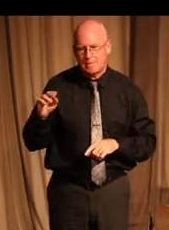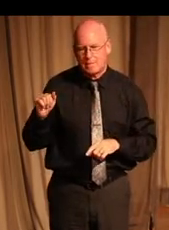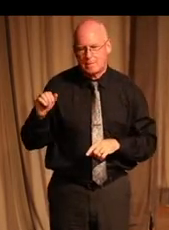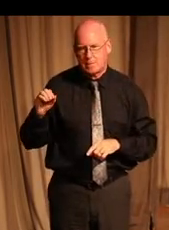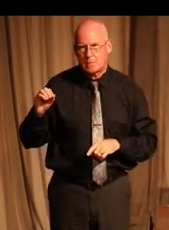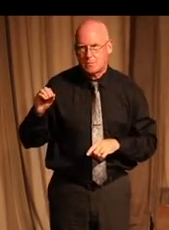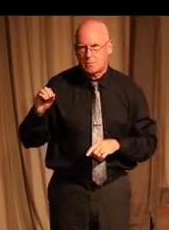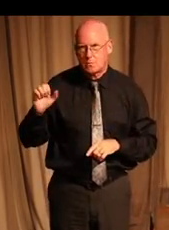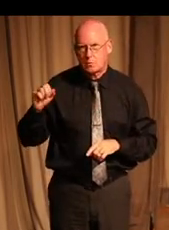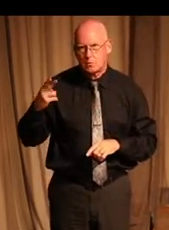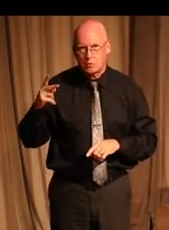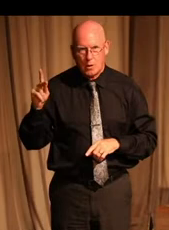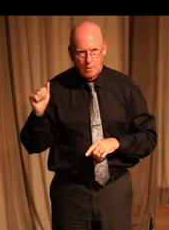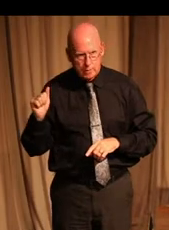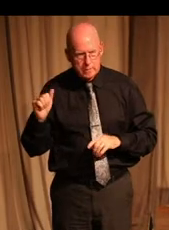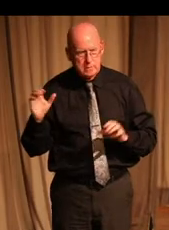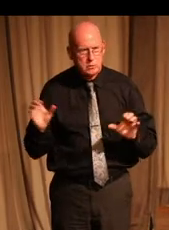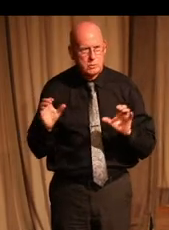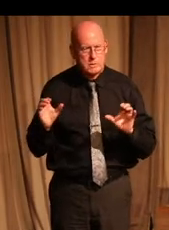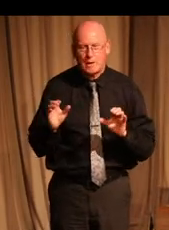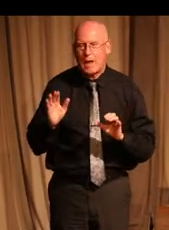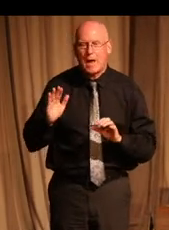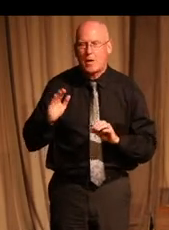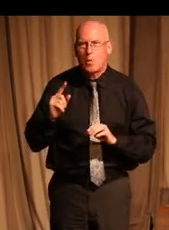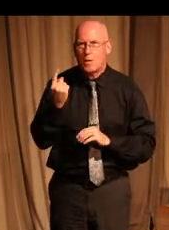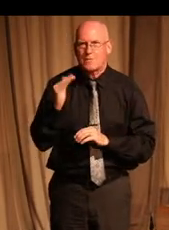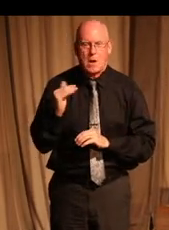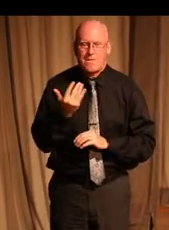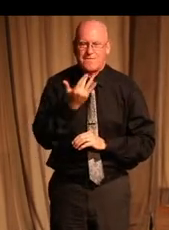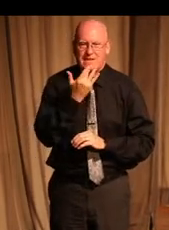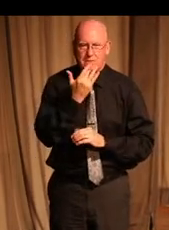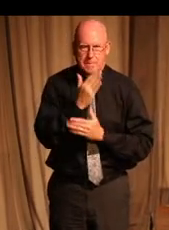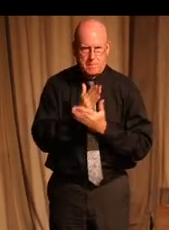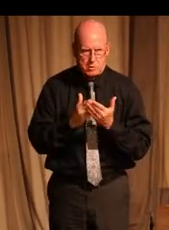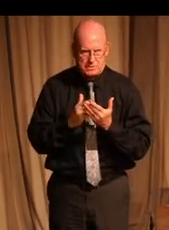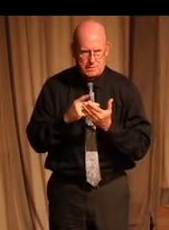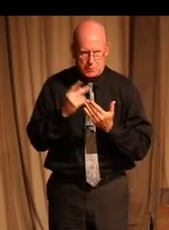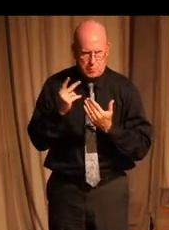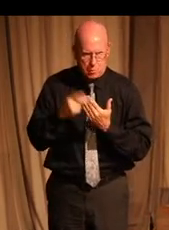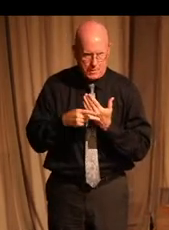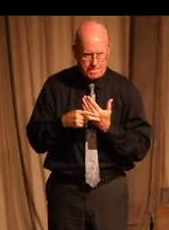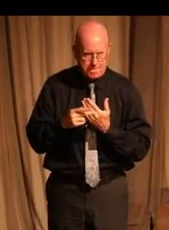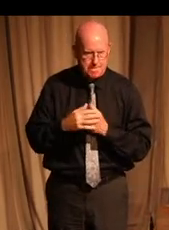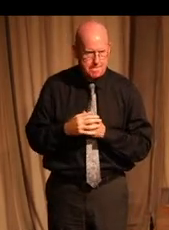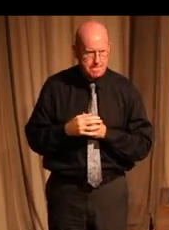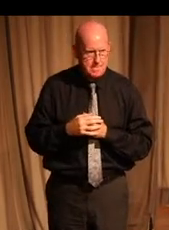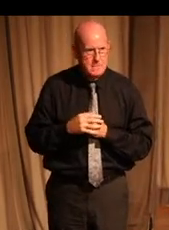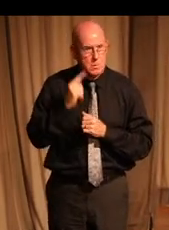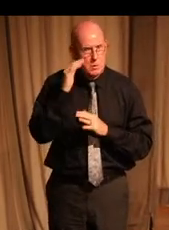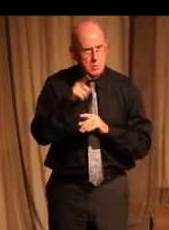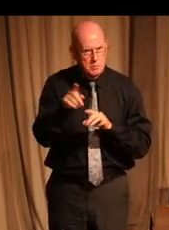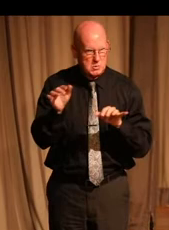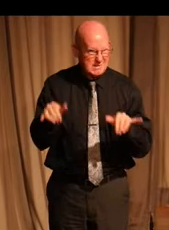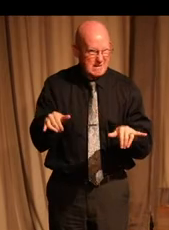It is one of our favorite pieces of programming that we've put together thus far. So we hope